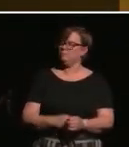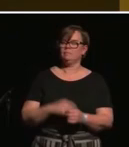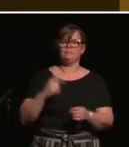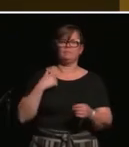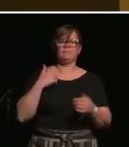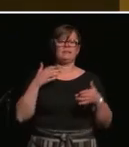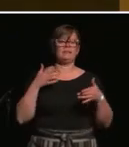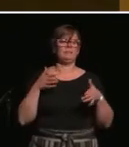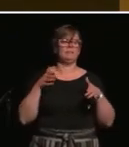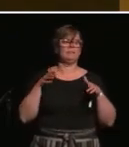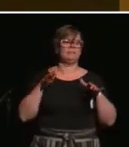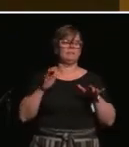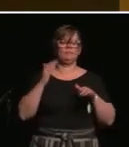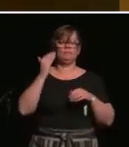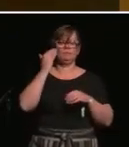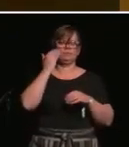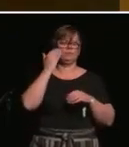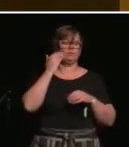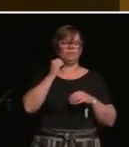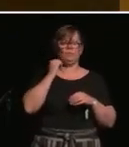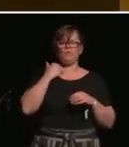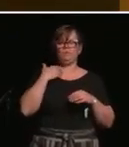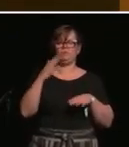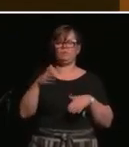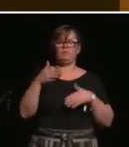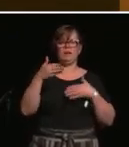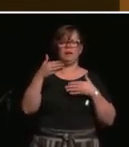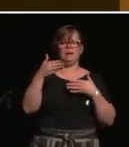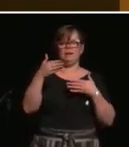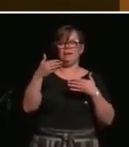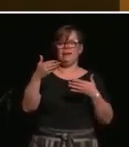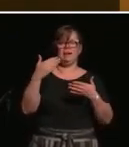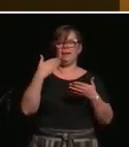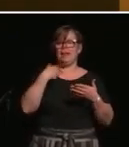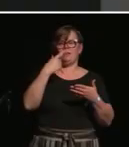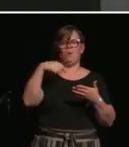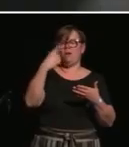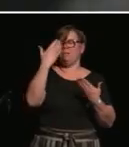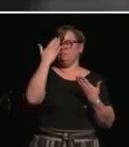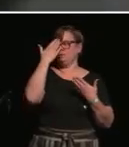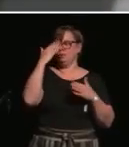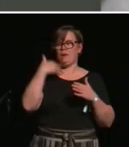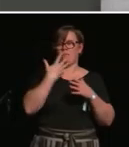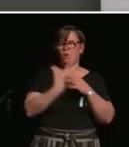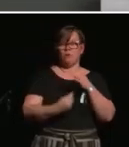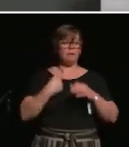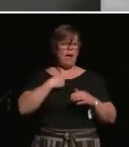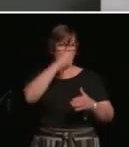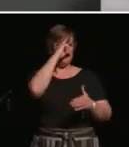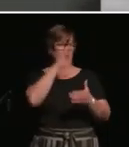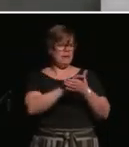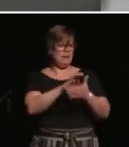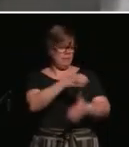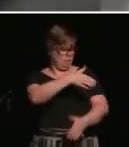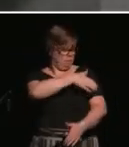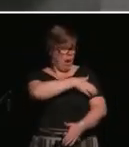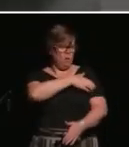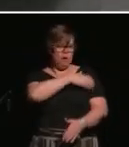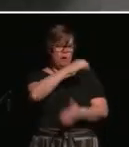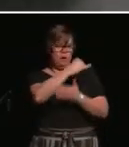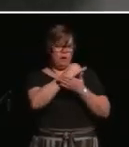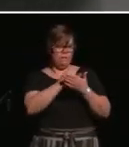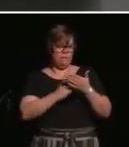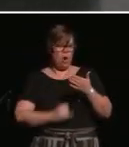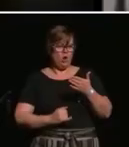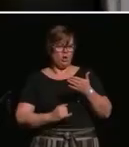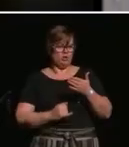You in the morning, you won't even know I'm gone. I believe in the power of art, Janis Ian